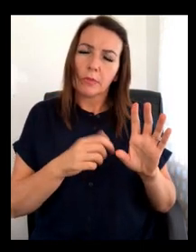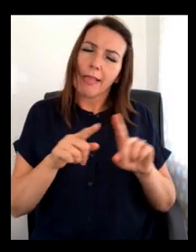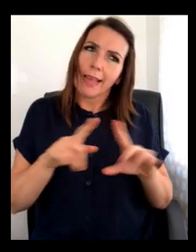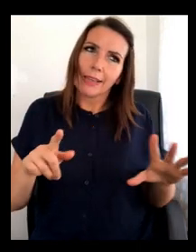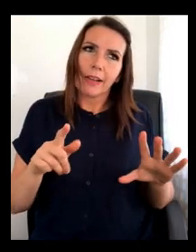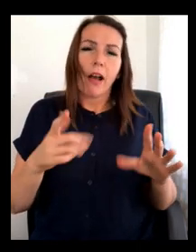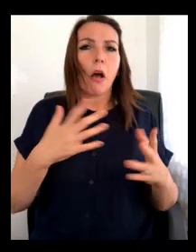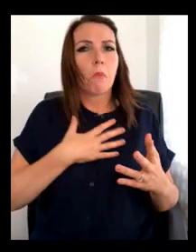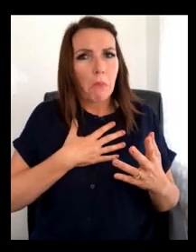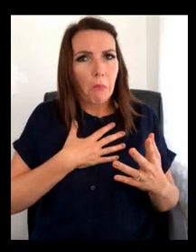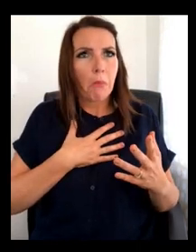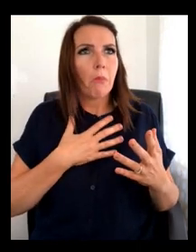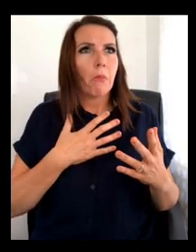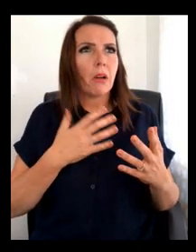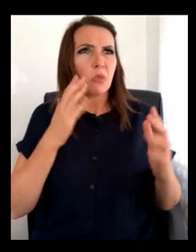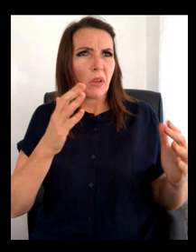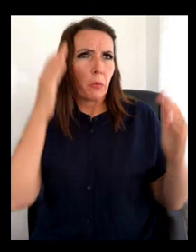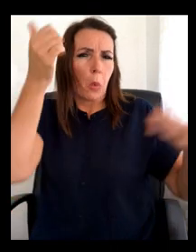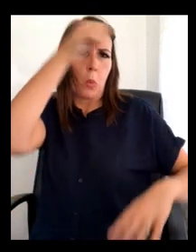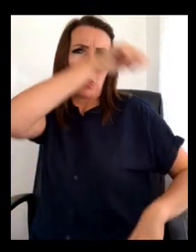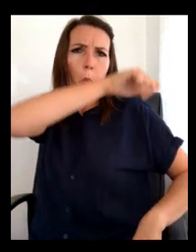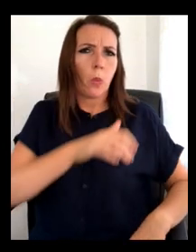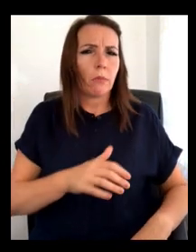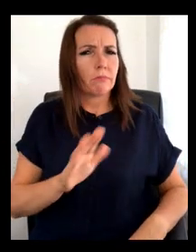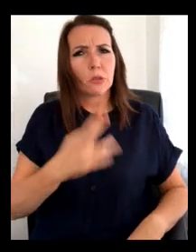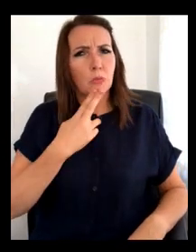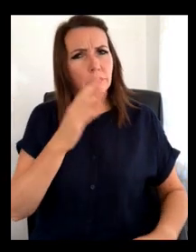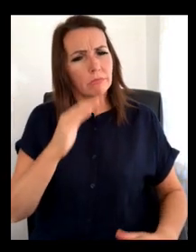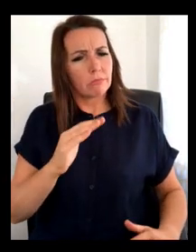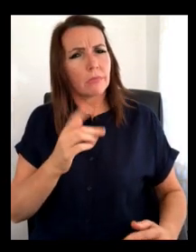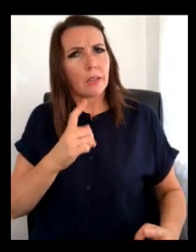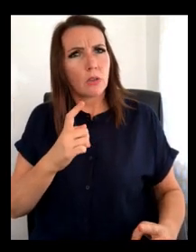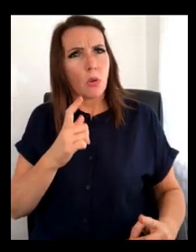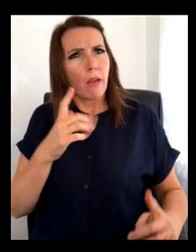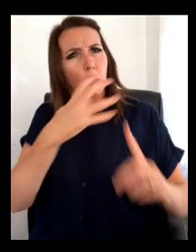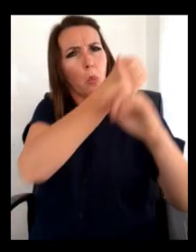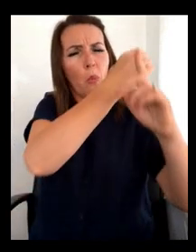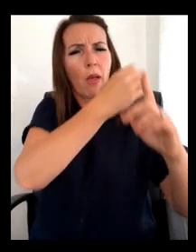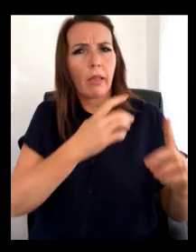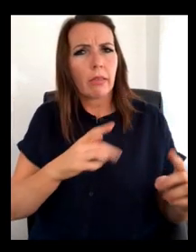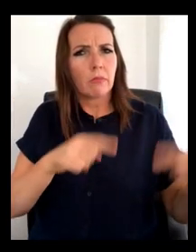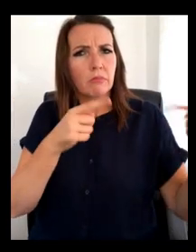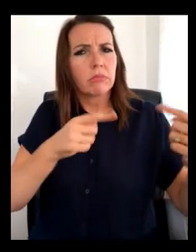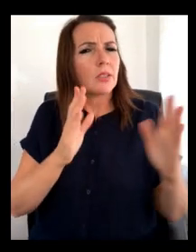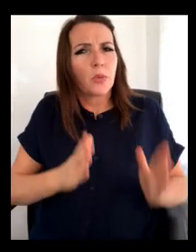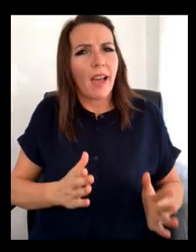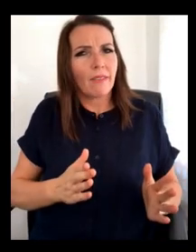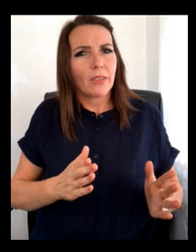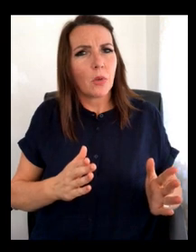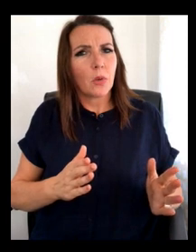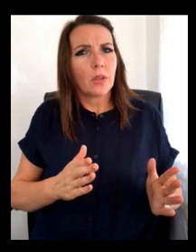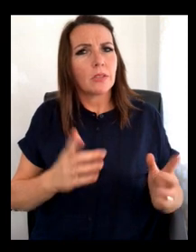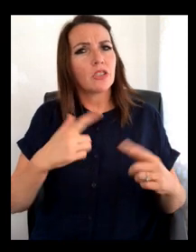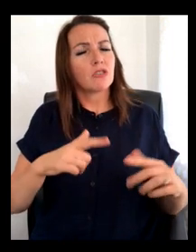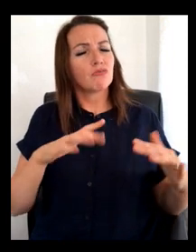to be the smartest person in the room and not need to like win whatever it is that people are trying to win, but to just